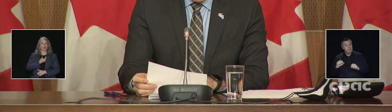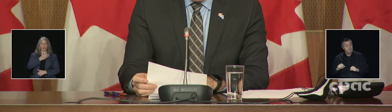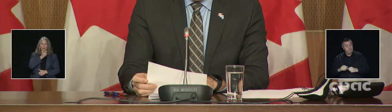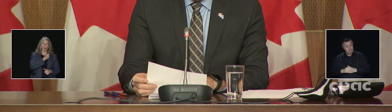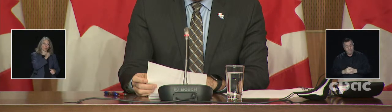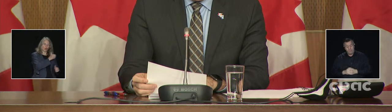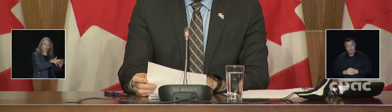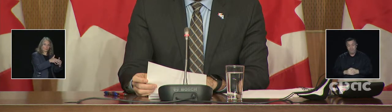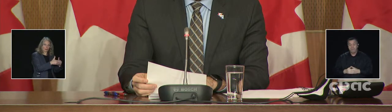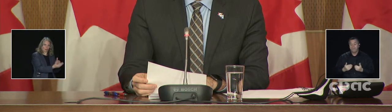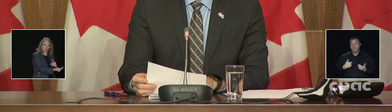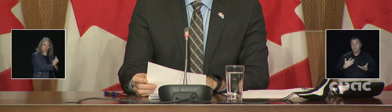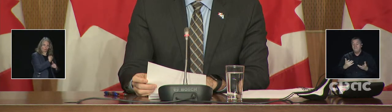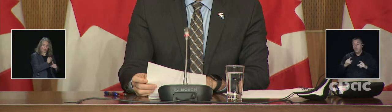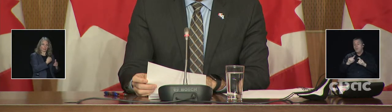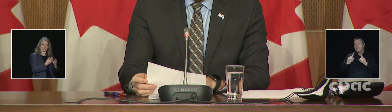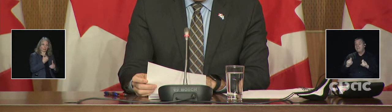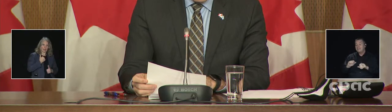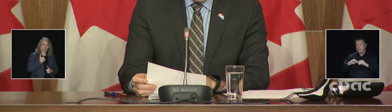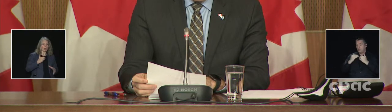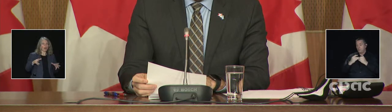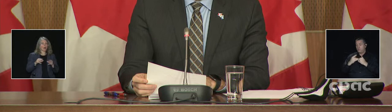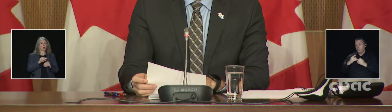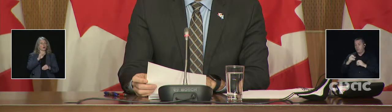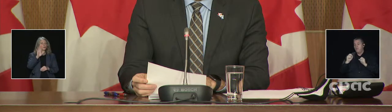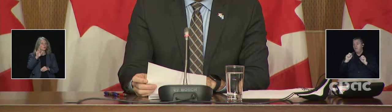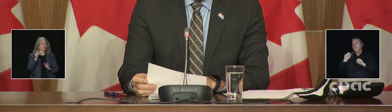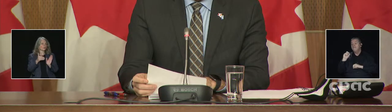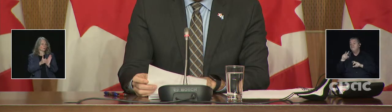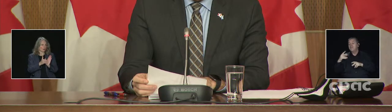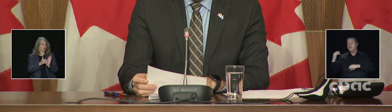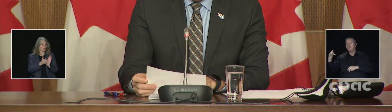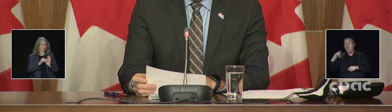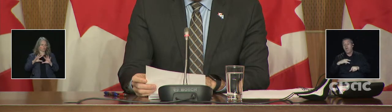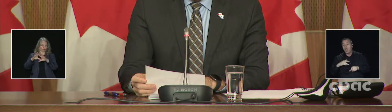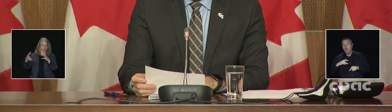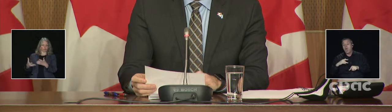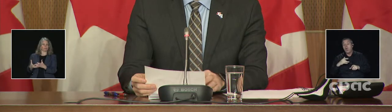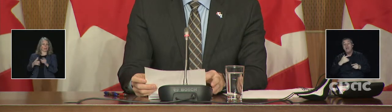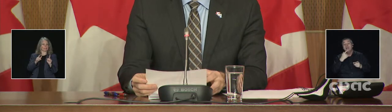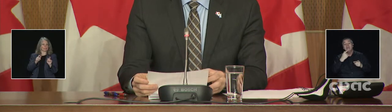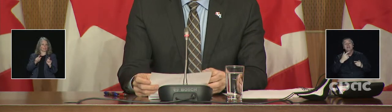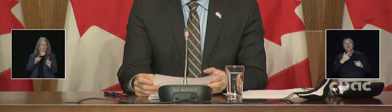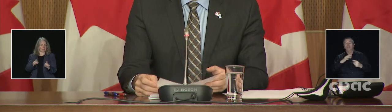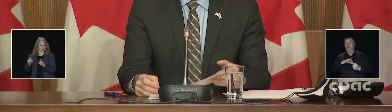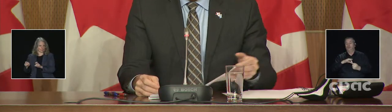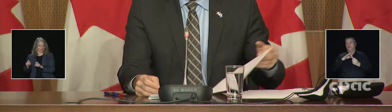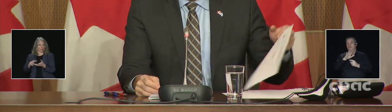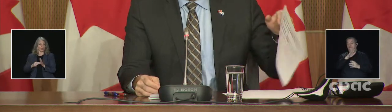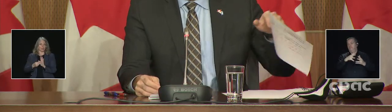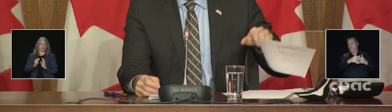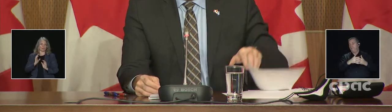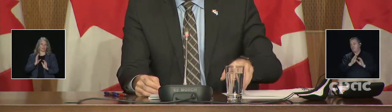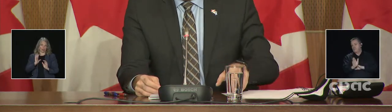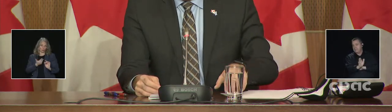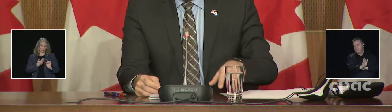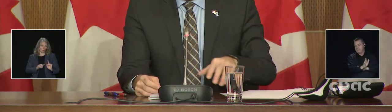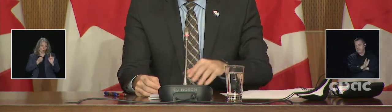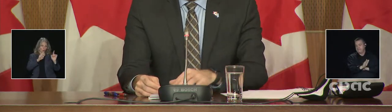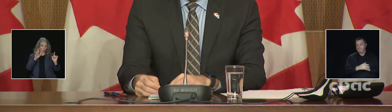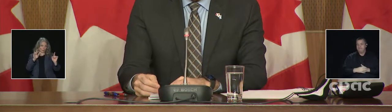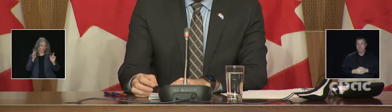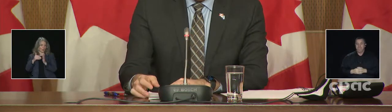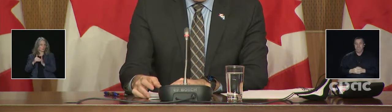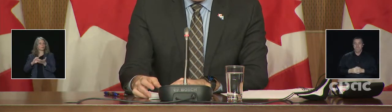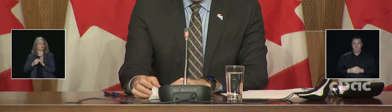air travelers is a capacity of 23,000 nationally. We are therefore halfway. At